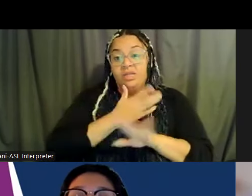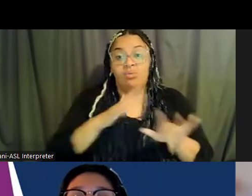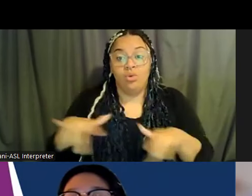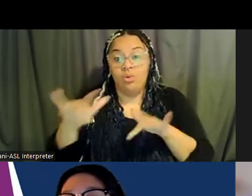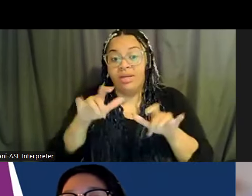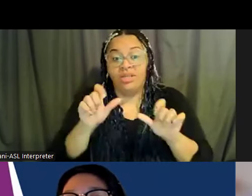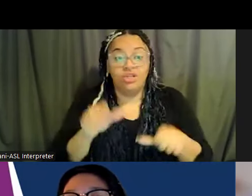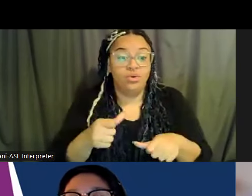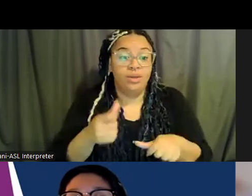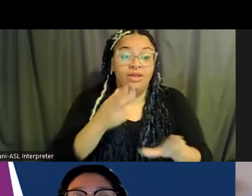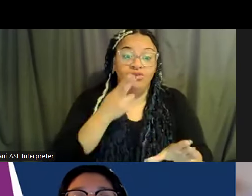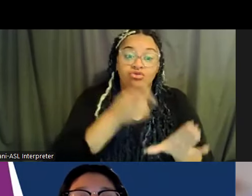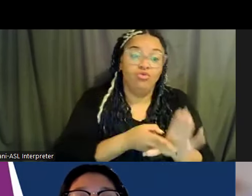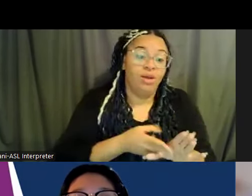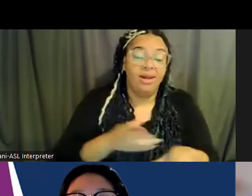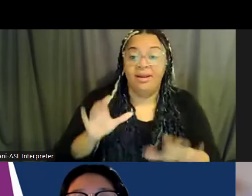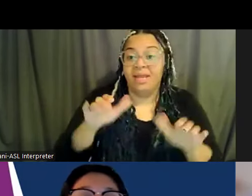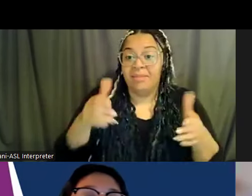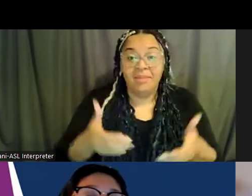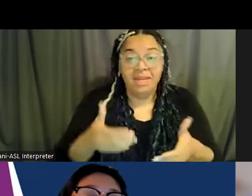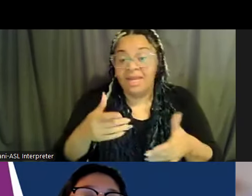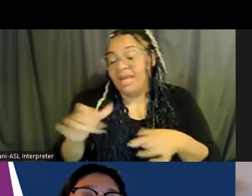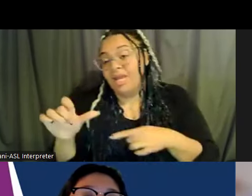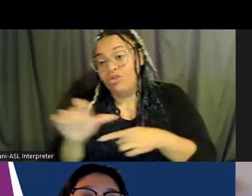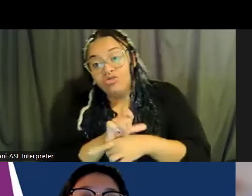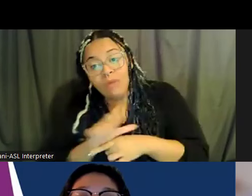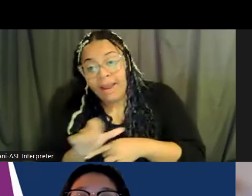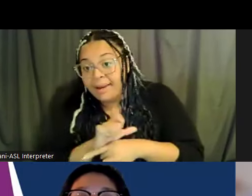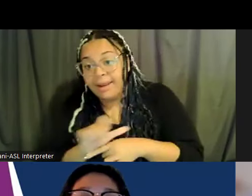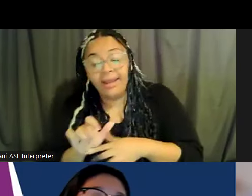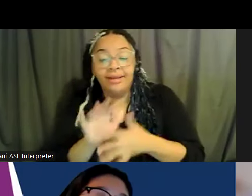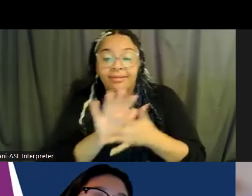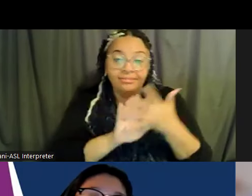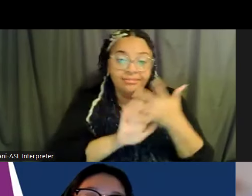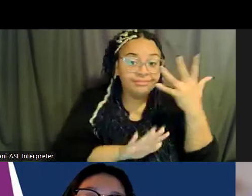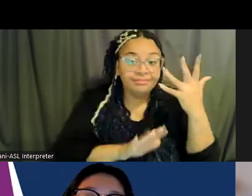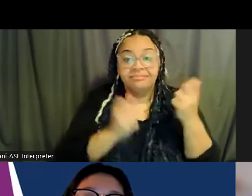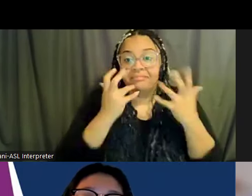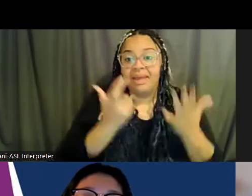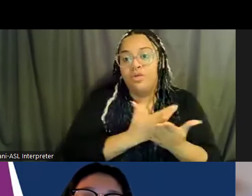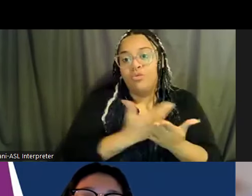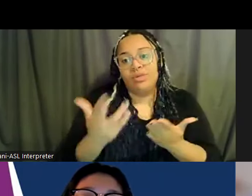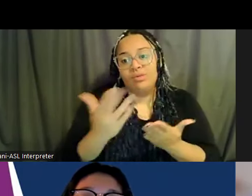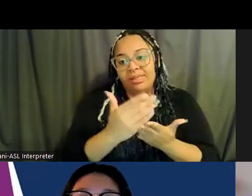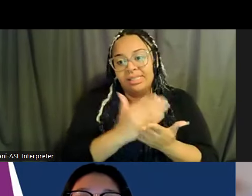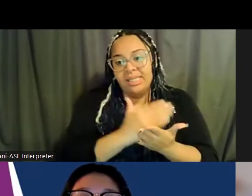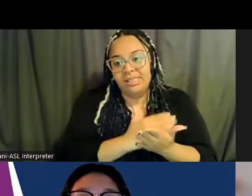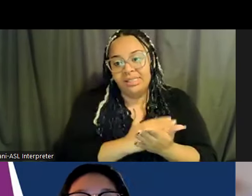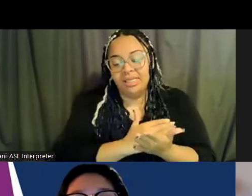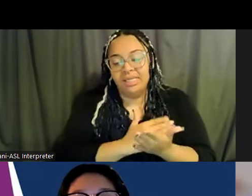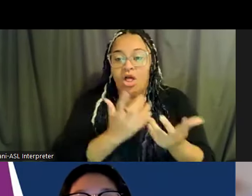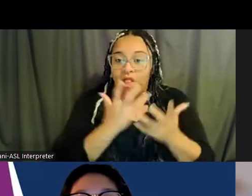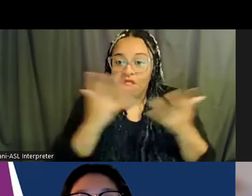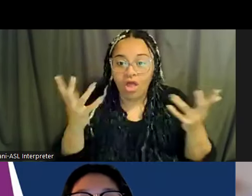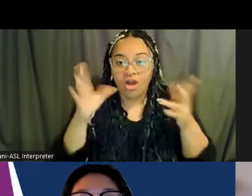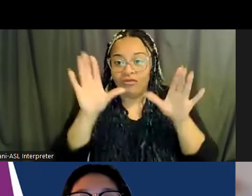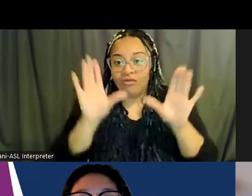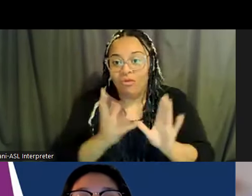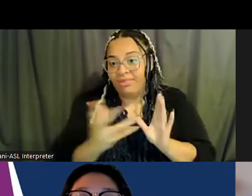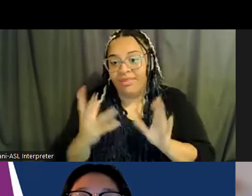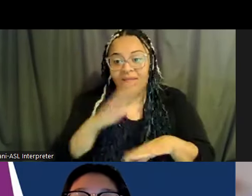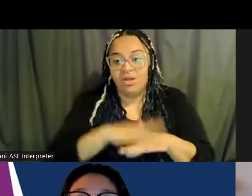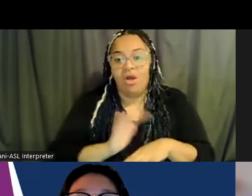information, join a subcommittee, get trained. There's all kinds of resources listed, a lot of great things on the website.